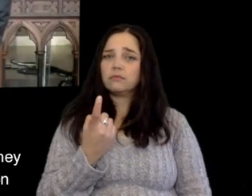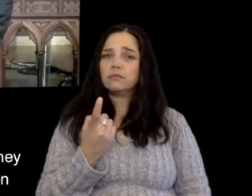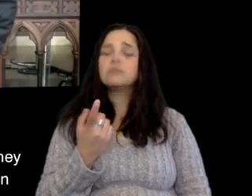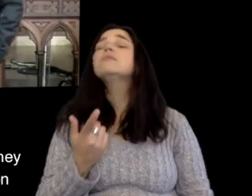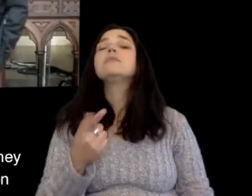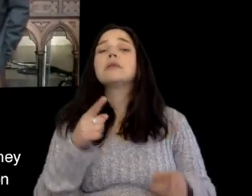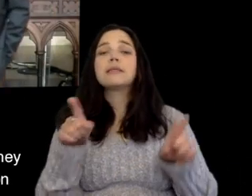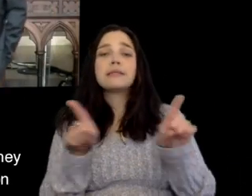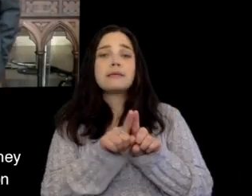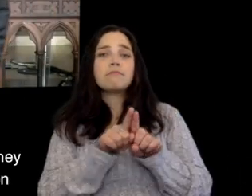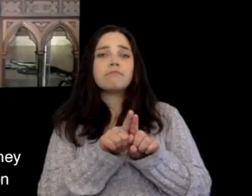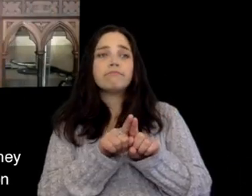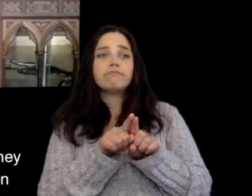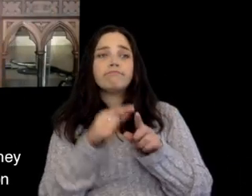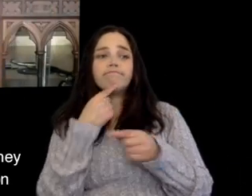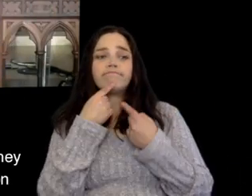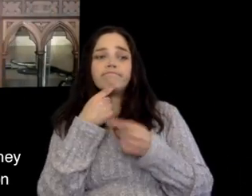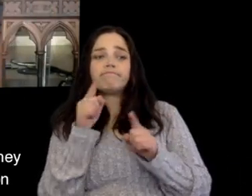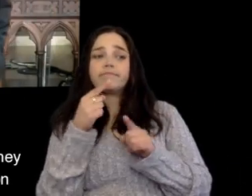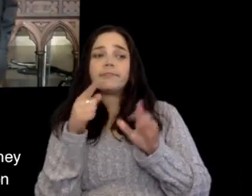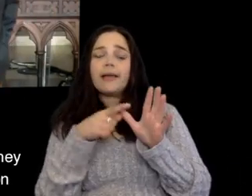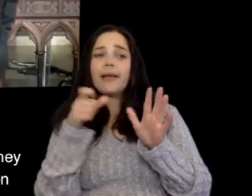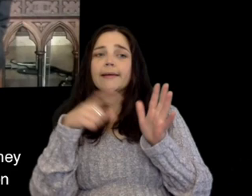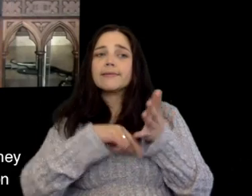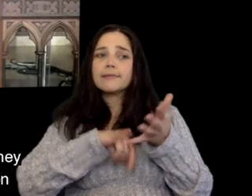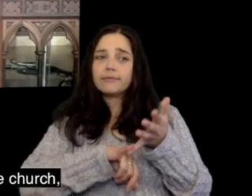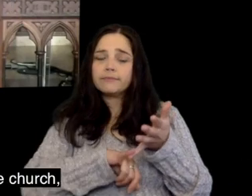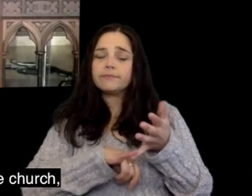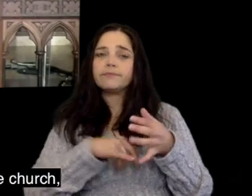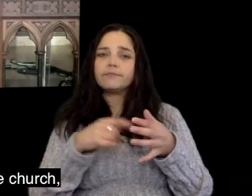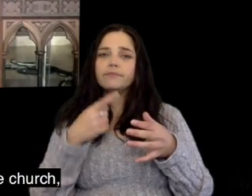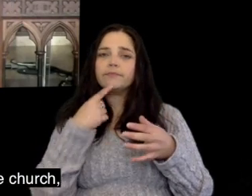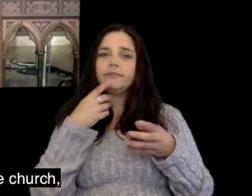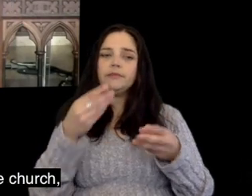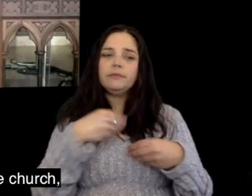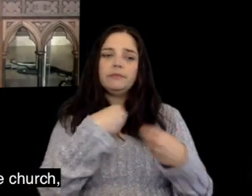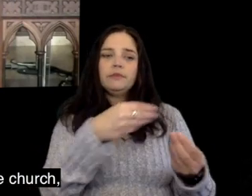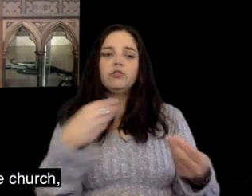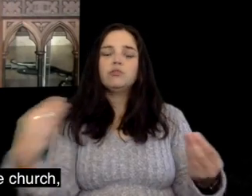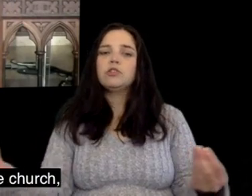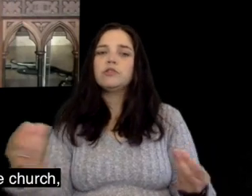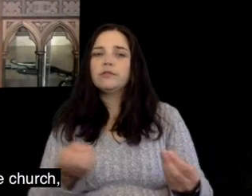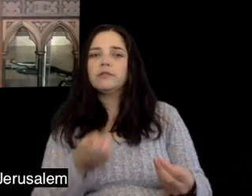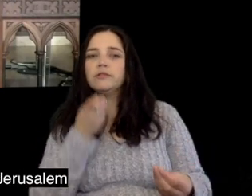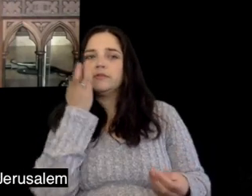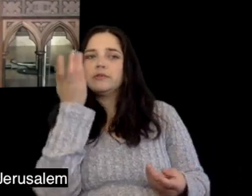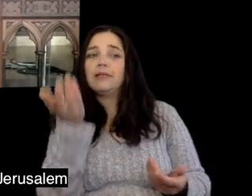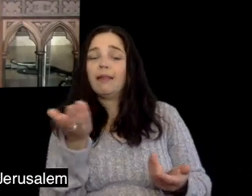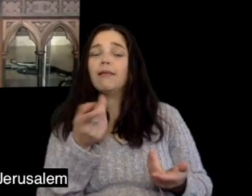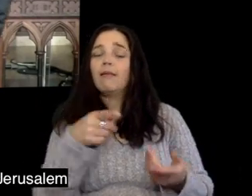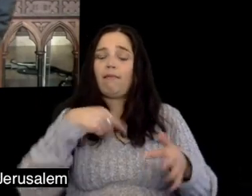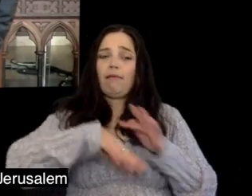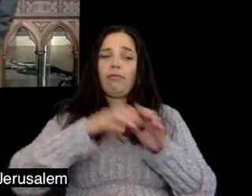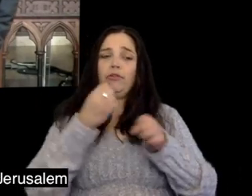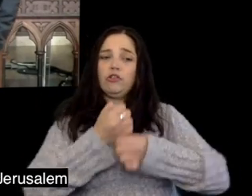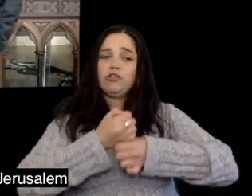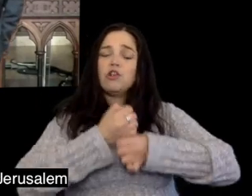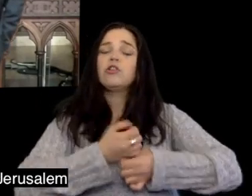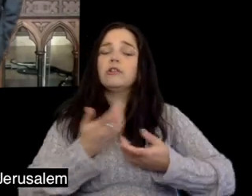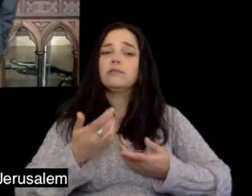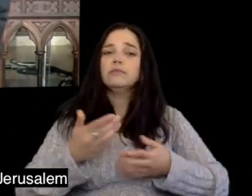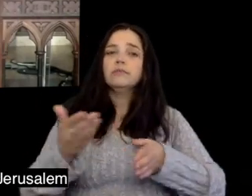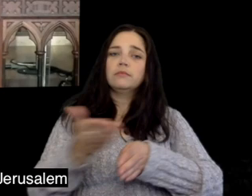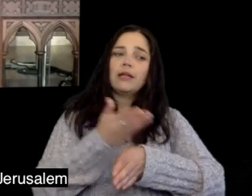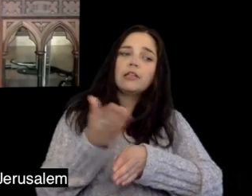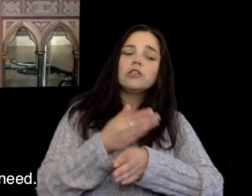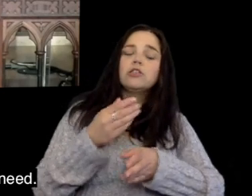same expression is used in the book of Acts, where it says that they made a distribution on a daily basis within the church, within